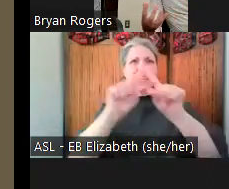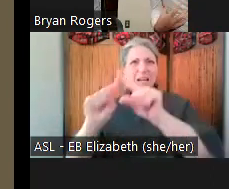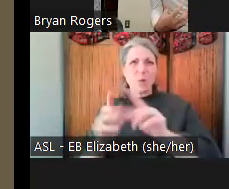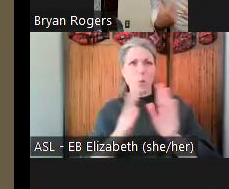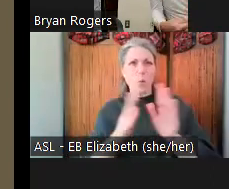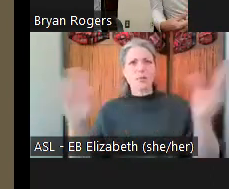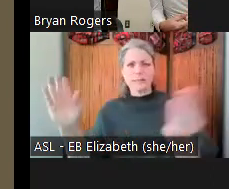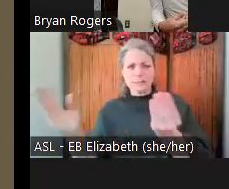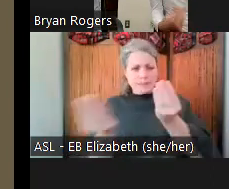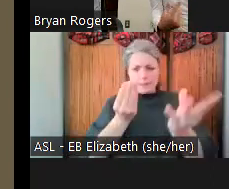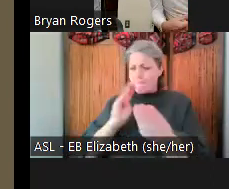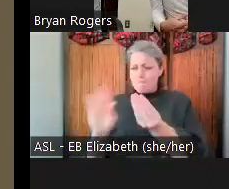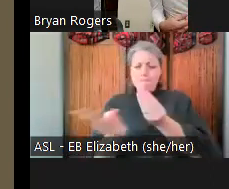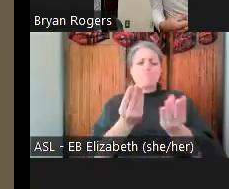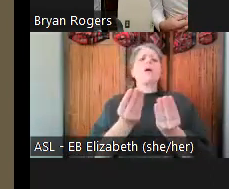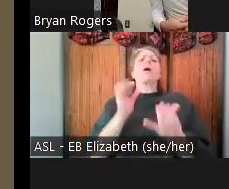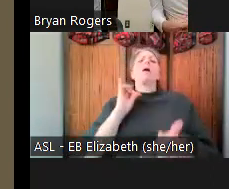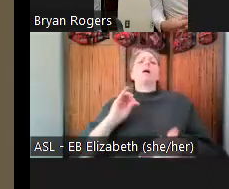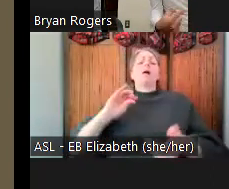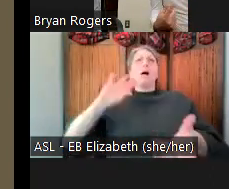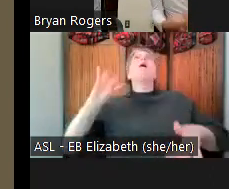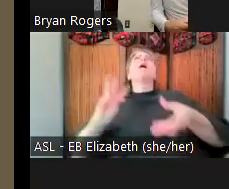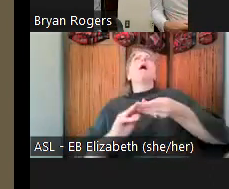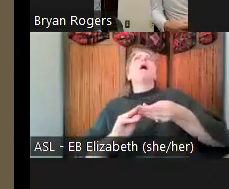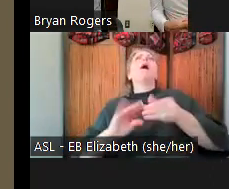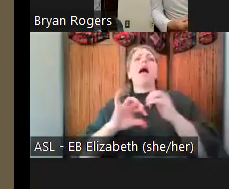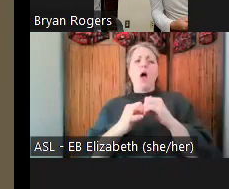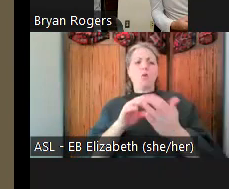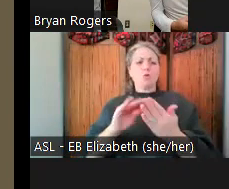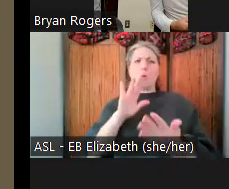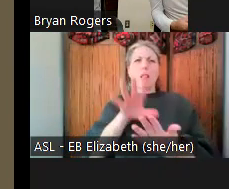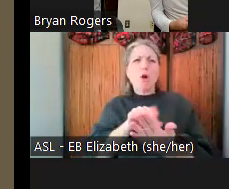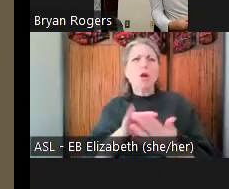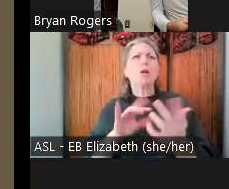an idea of how this student's going to learn, what they might need